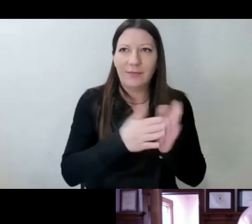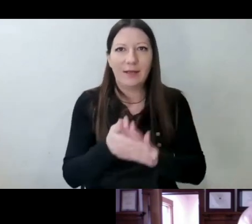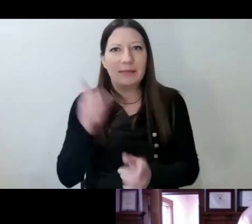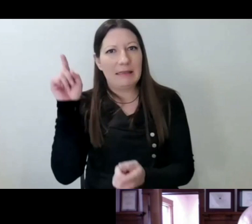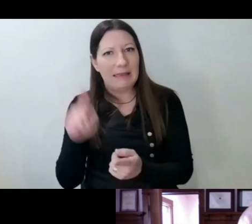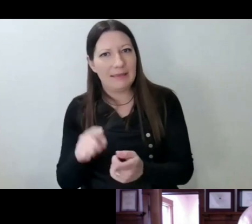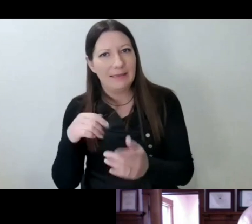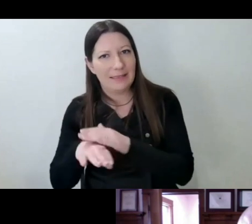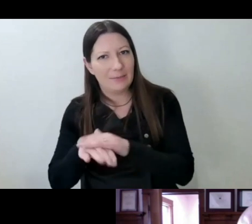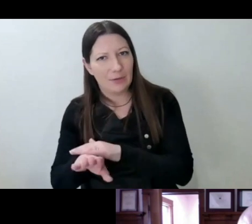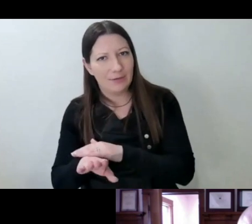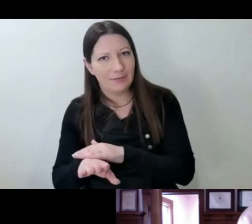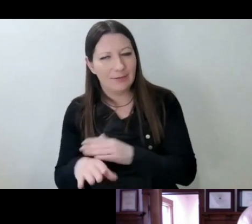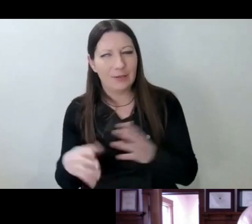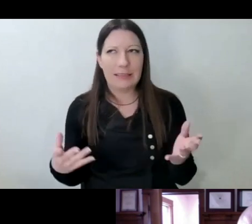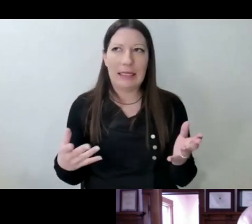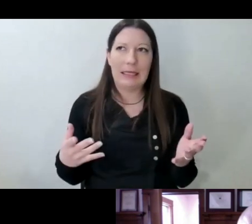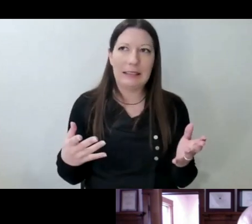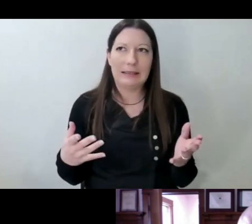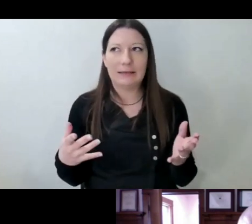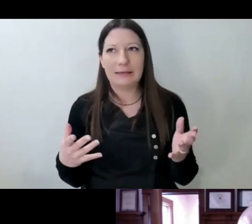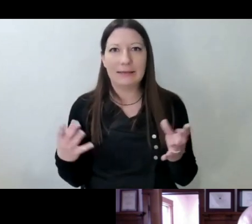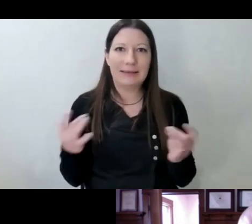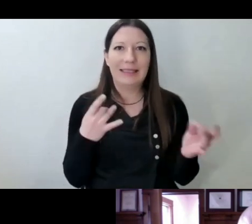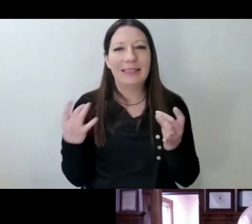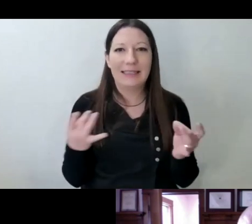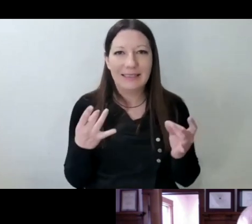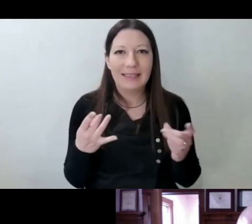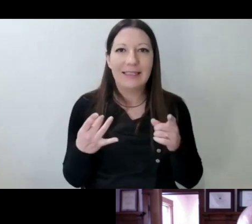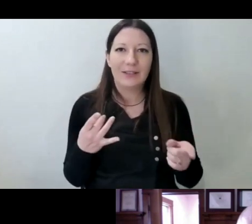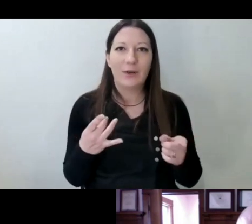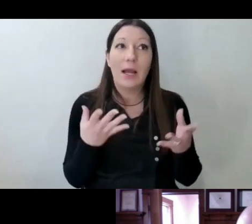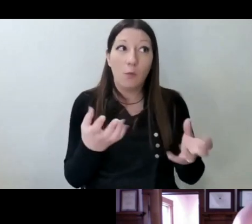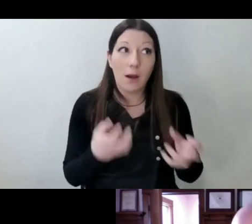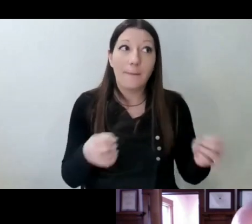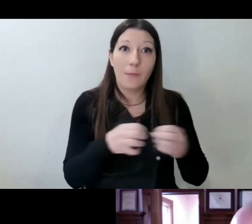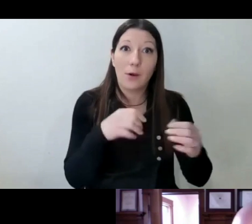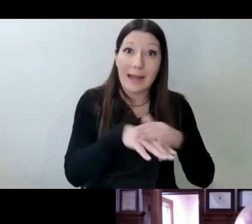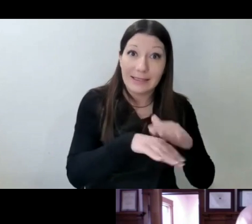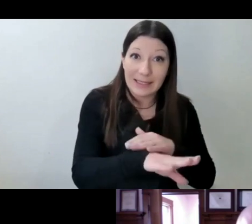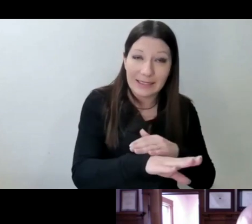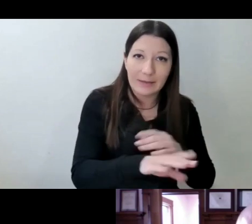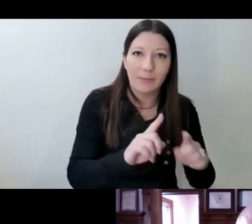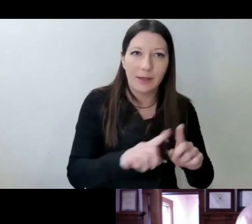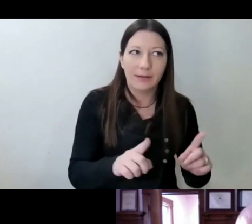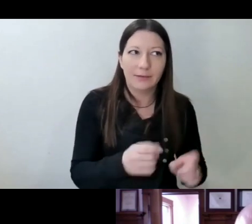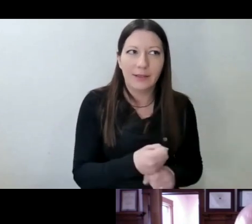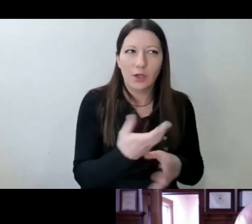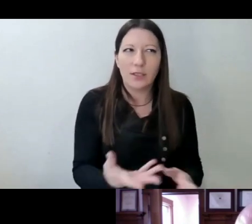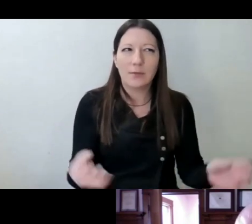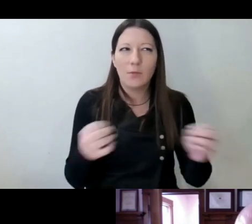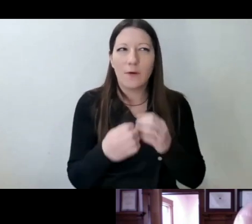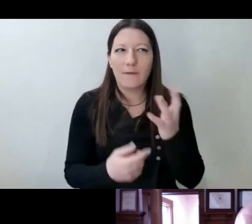and then it becoming too much for the environment to handle, and then leading to like the degradation of that space. I'm not sure if that answers